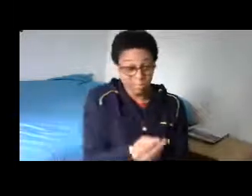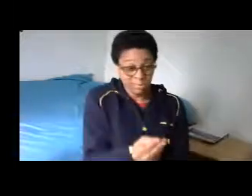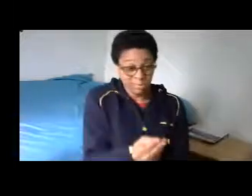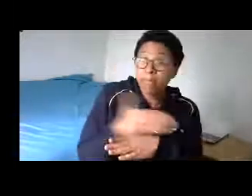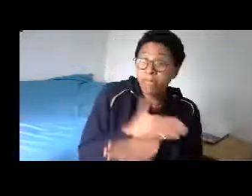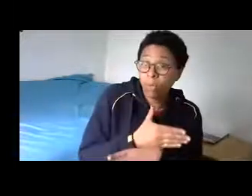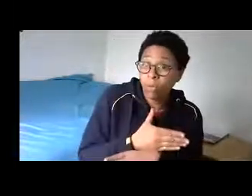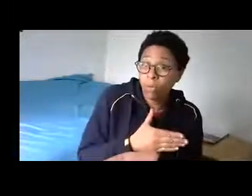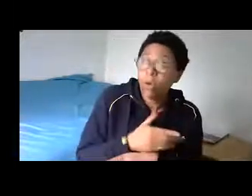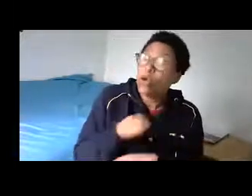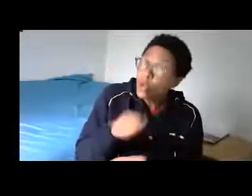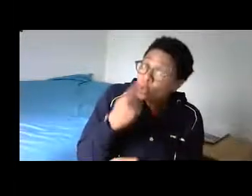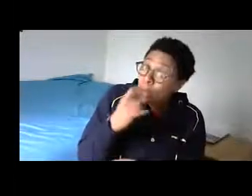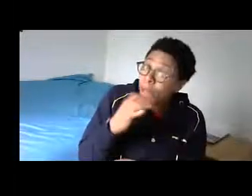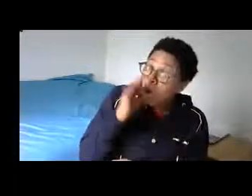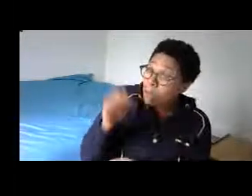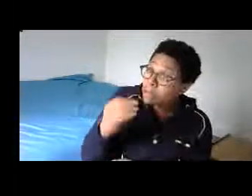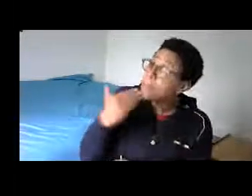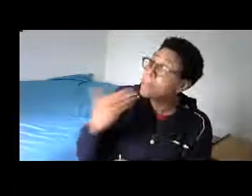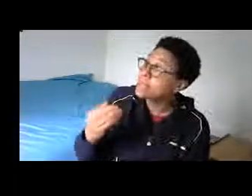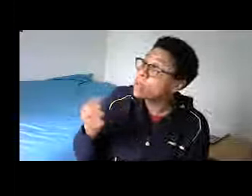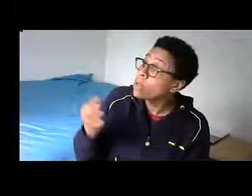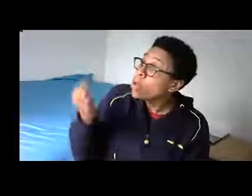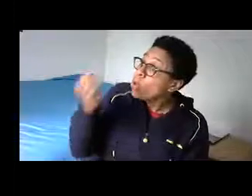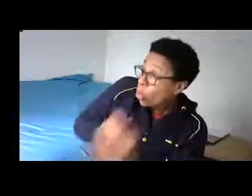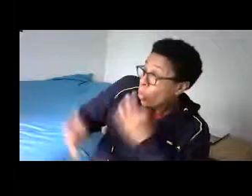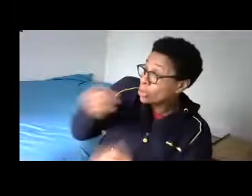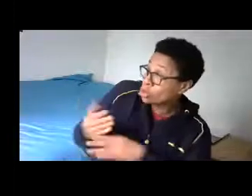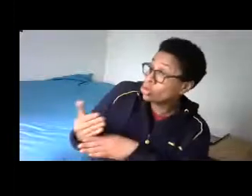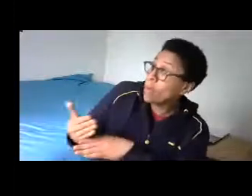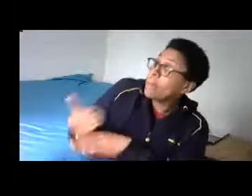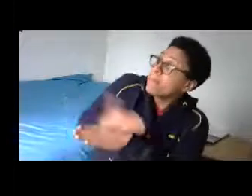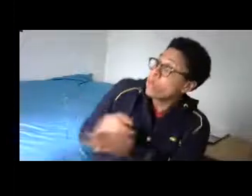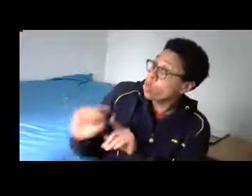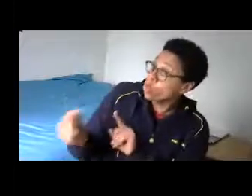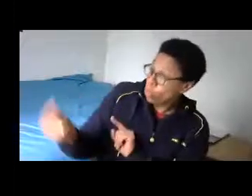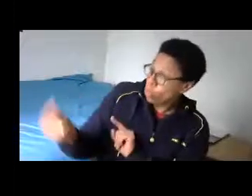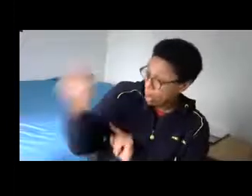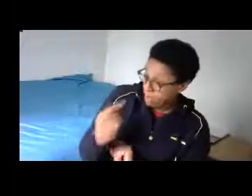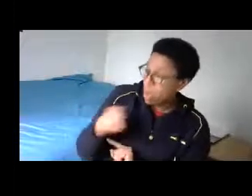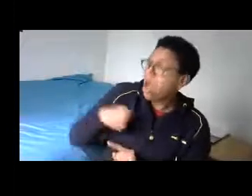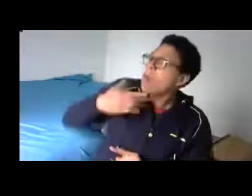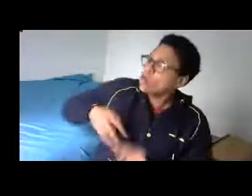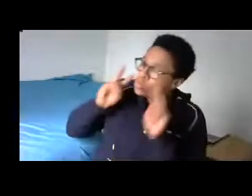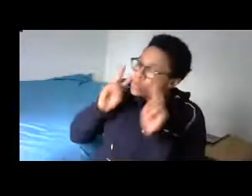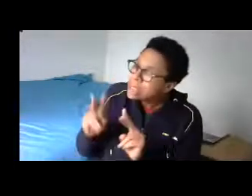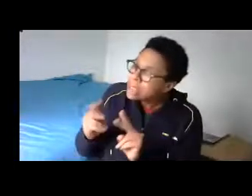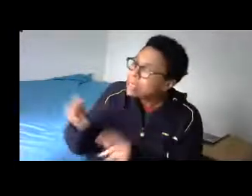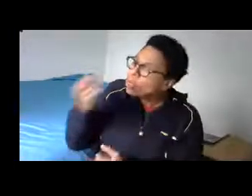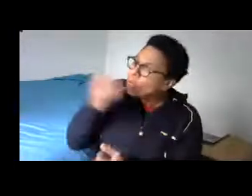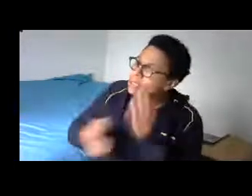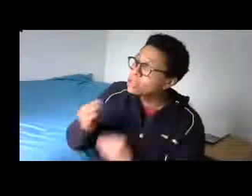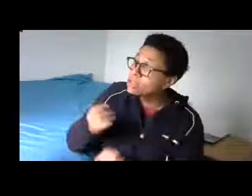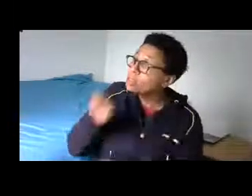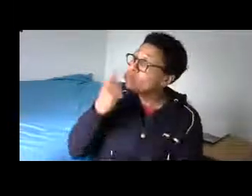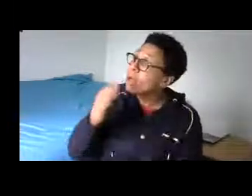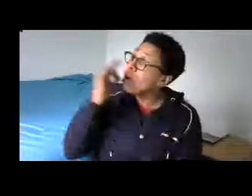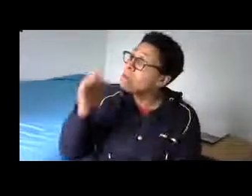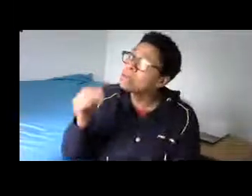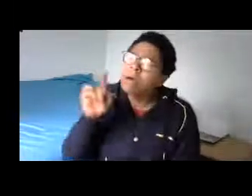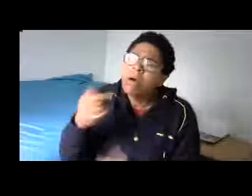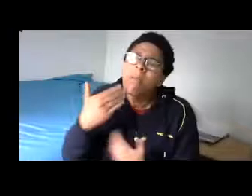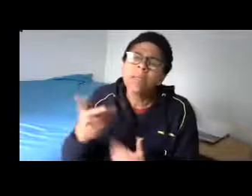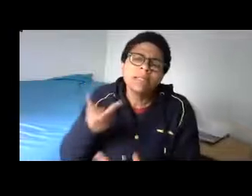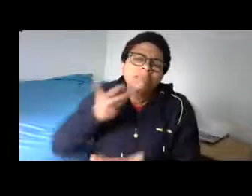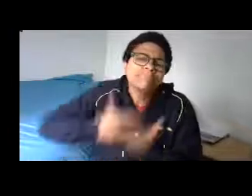send questions in advance and to tell you what are they going to talk about during the assessment meeting.